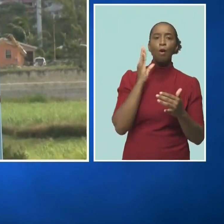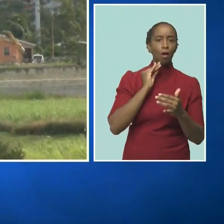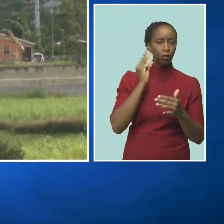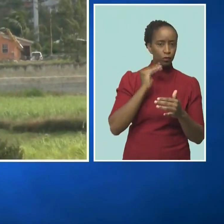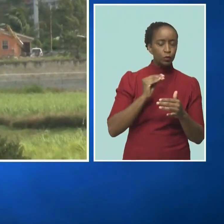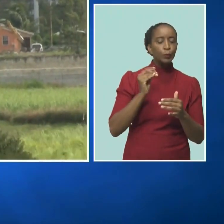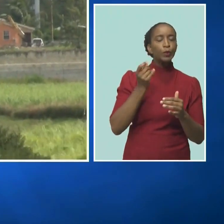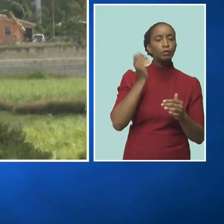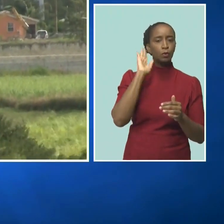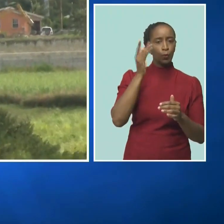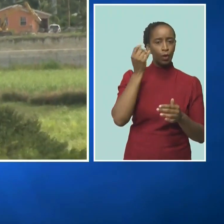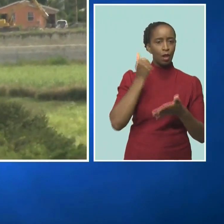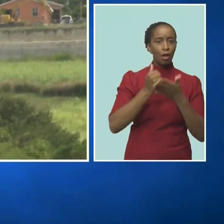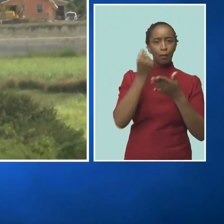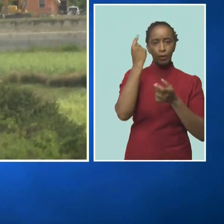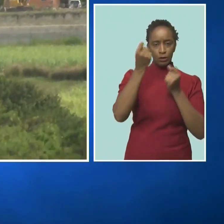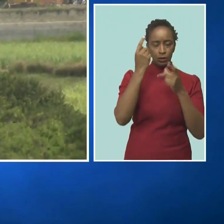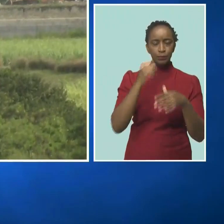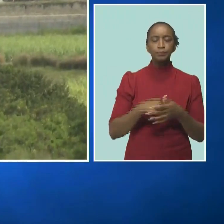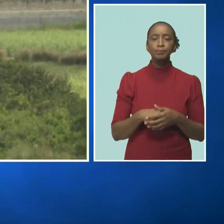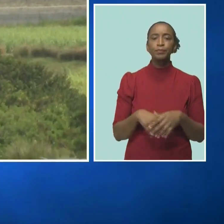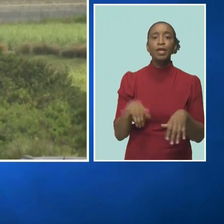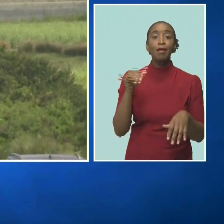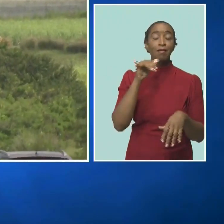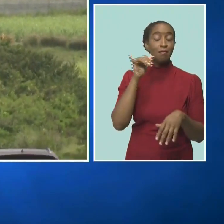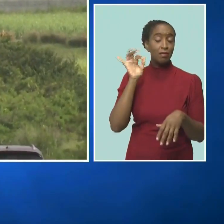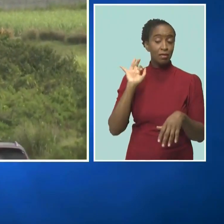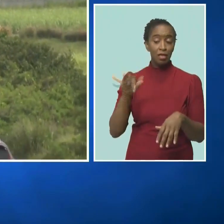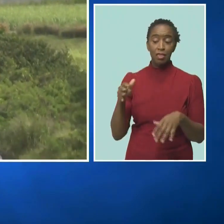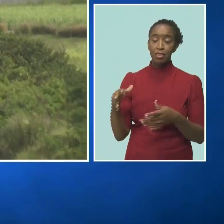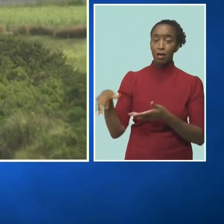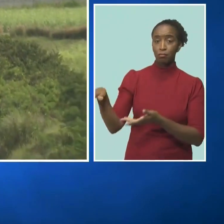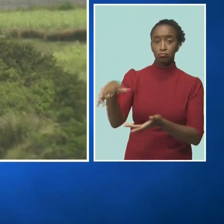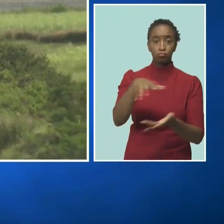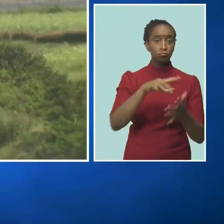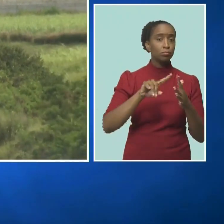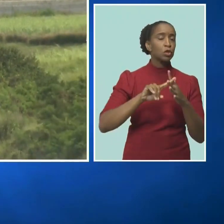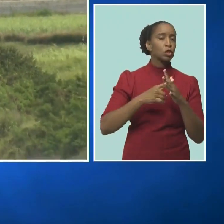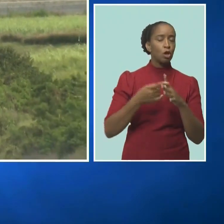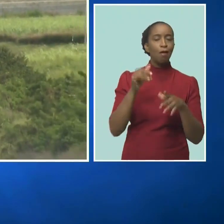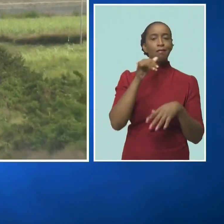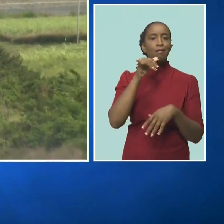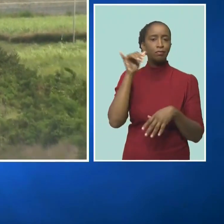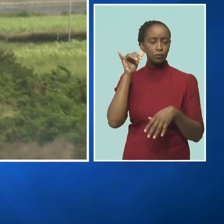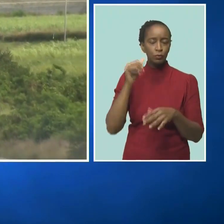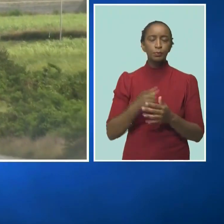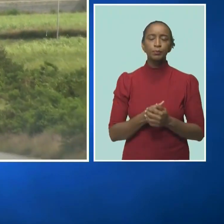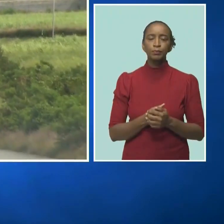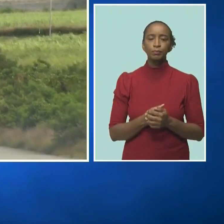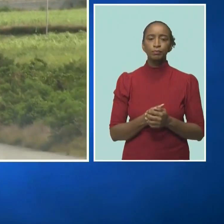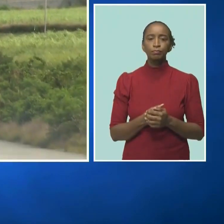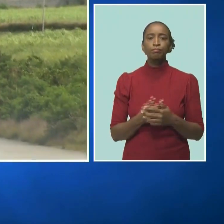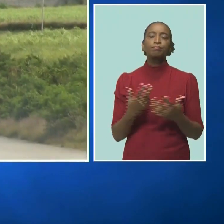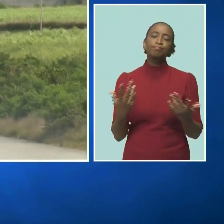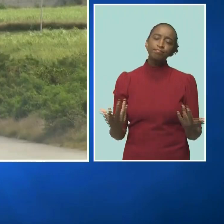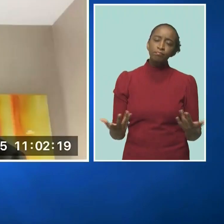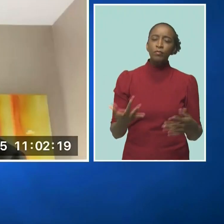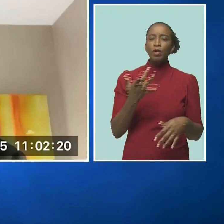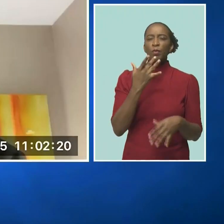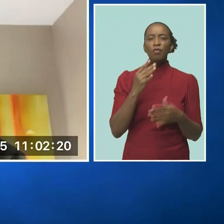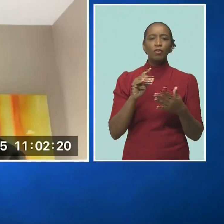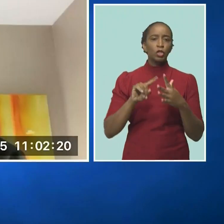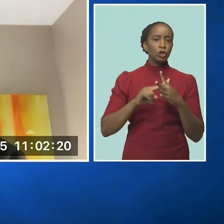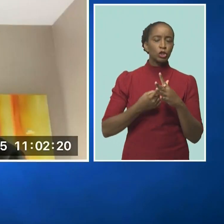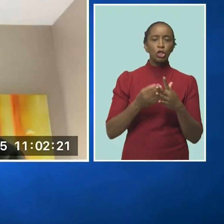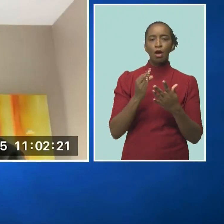things got off the ground yesterday. We're very happy. First of all, obviously, we would have preferred to start on February